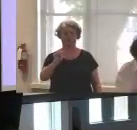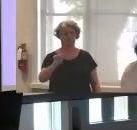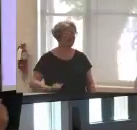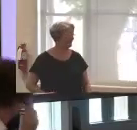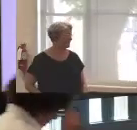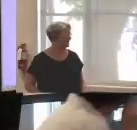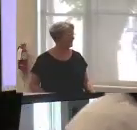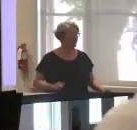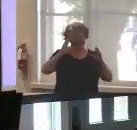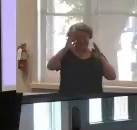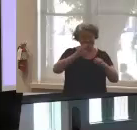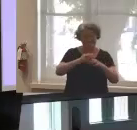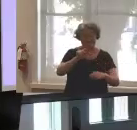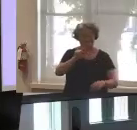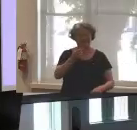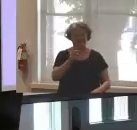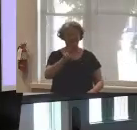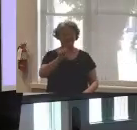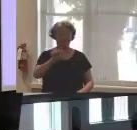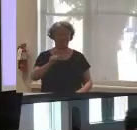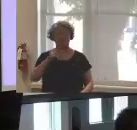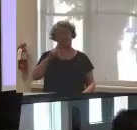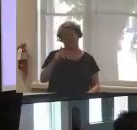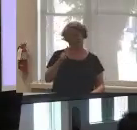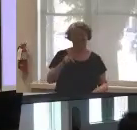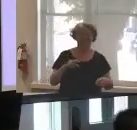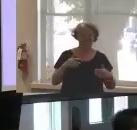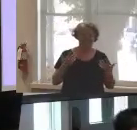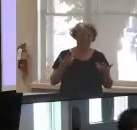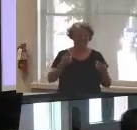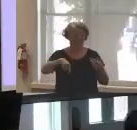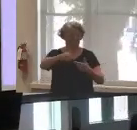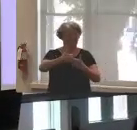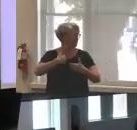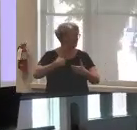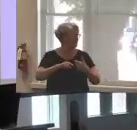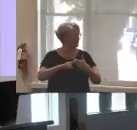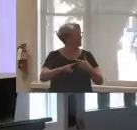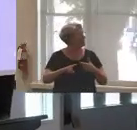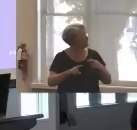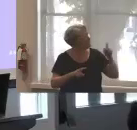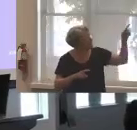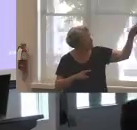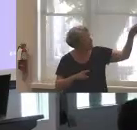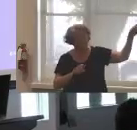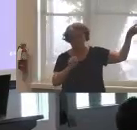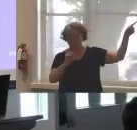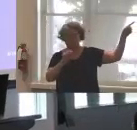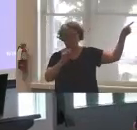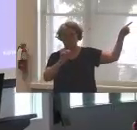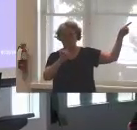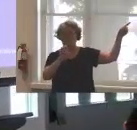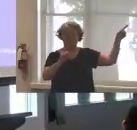hello, everybody. My name is Gatusa, or Kedusha Solisvaran, and I'm here on behalf of Strides Toronto. Strides Toronto is